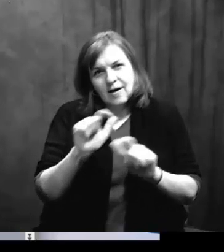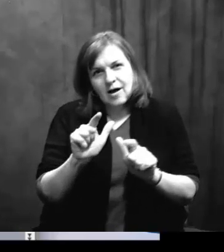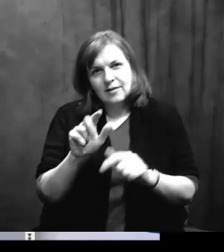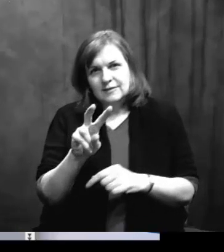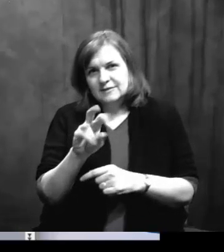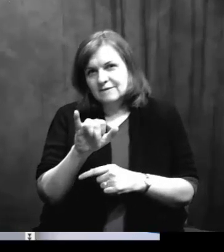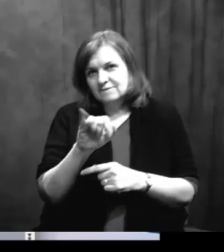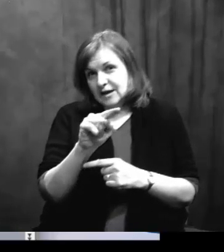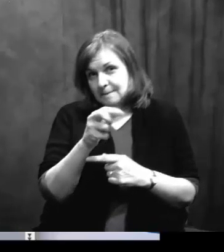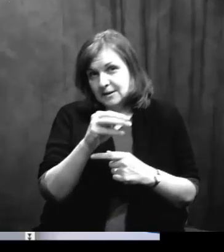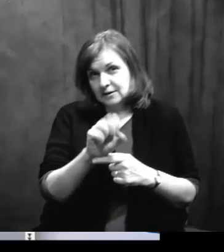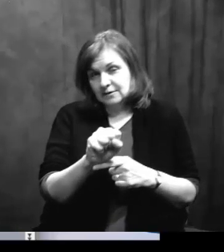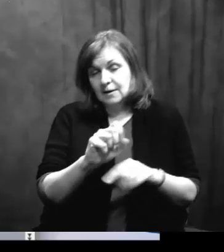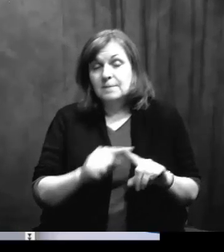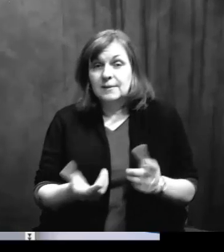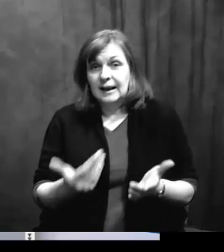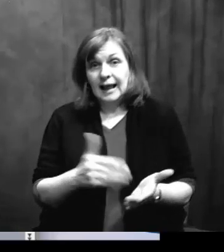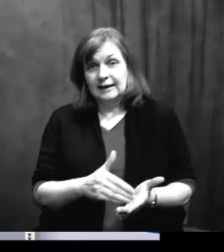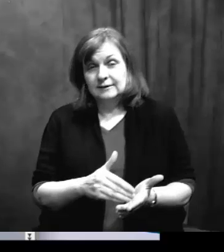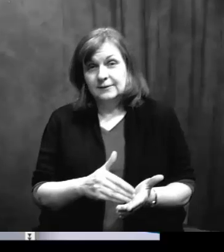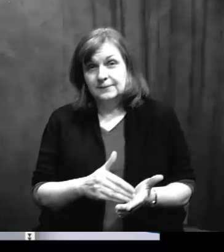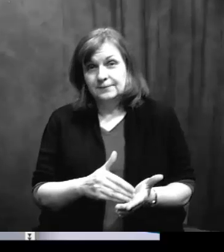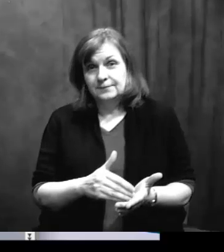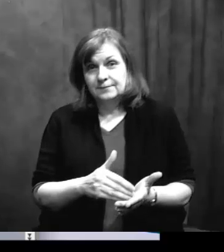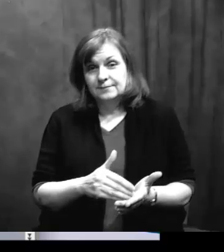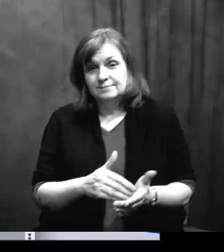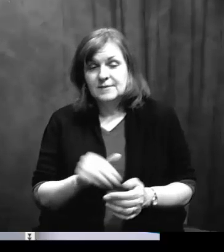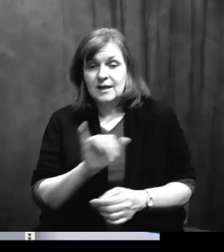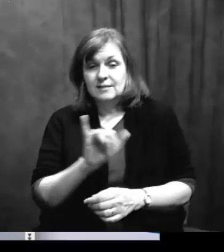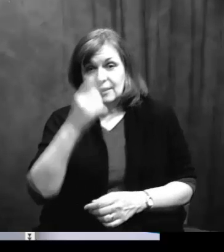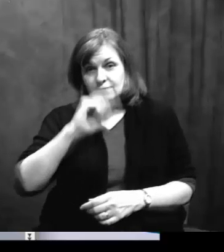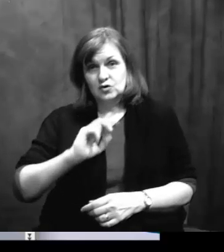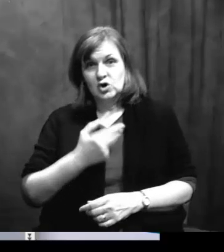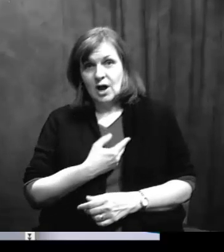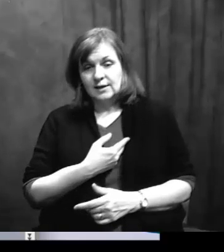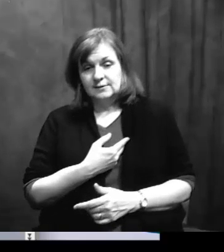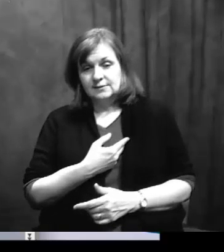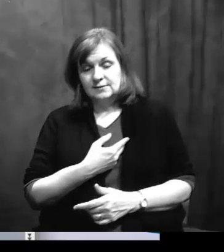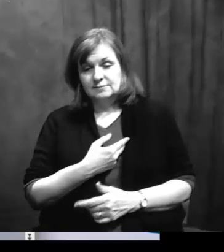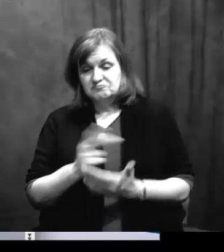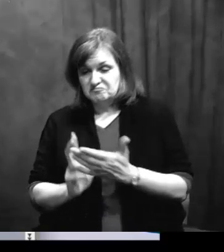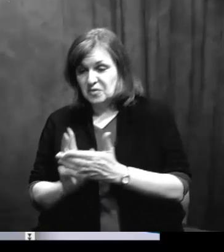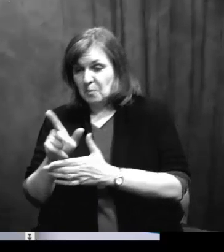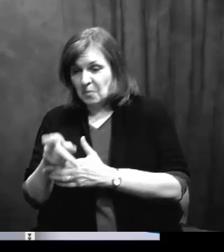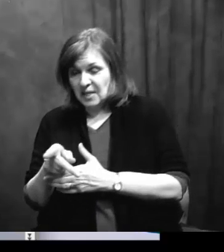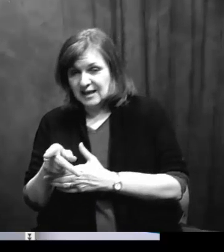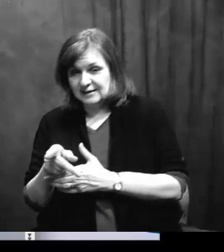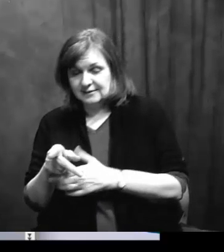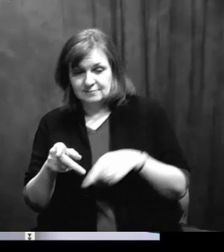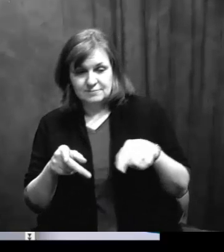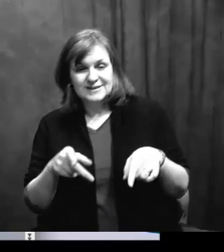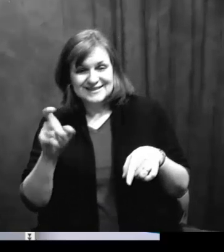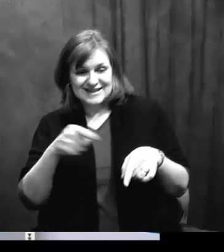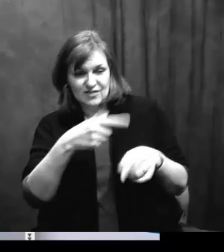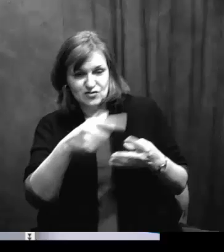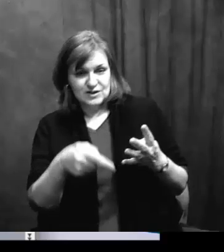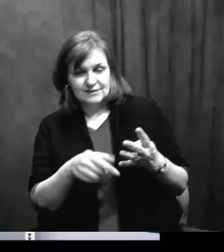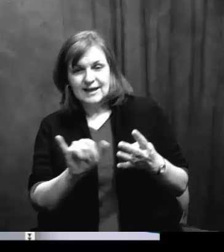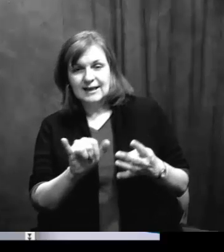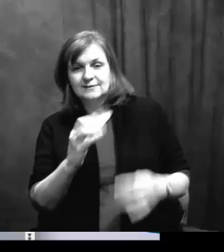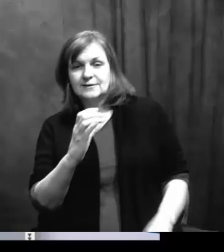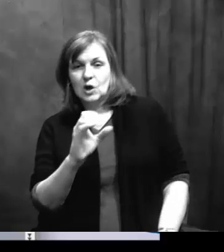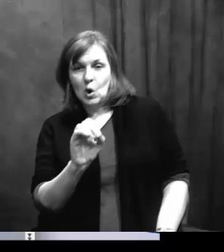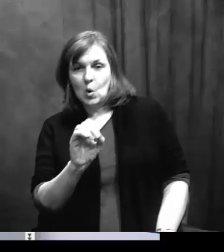in all of our multivitamins. But again, like for us, in our plants, they're going to act as what we